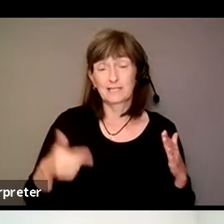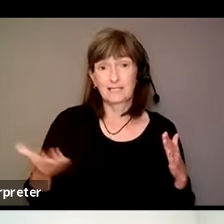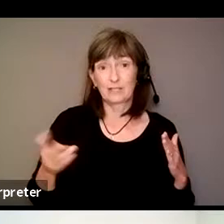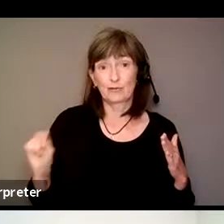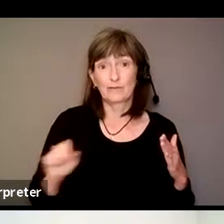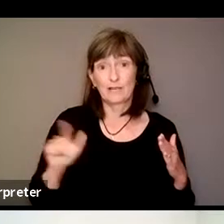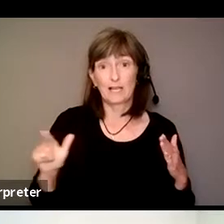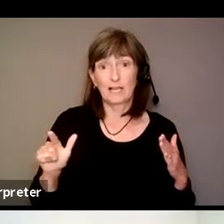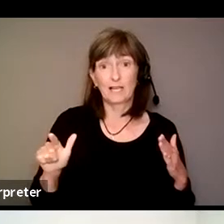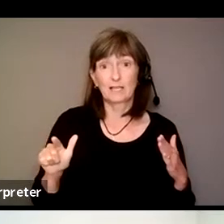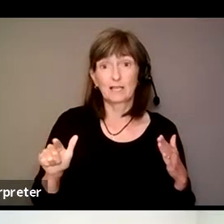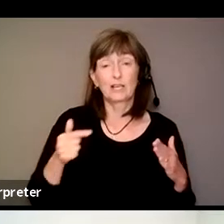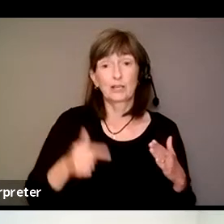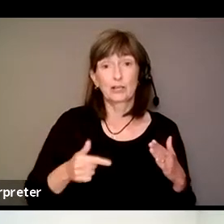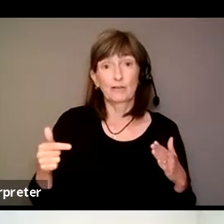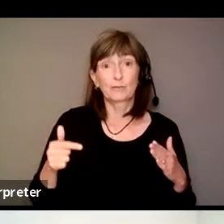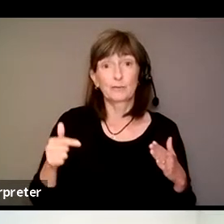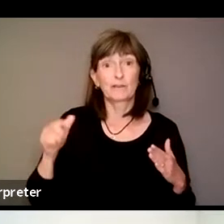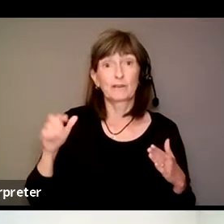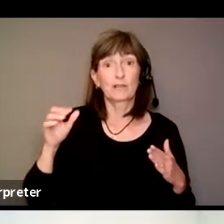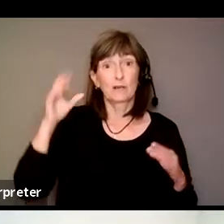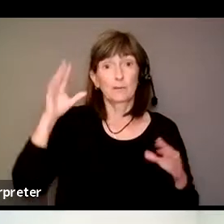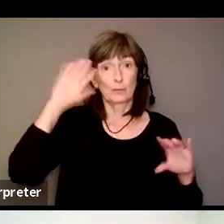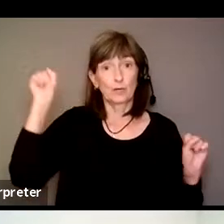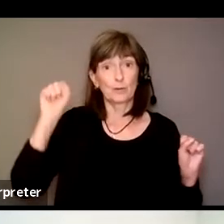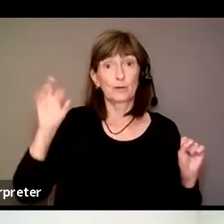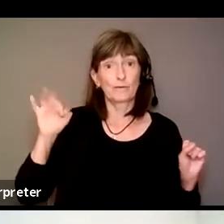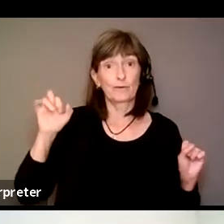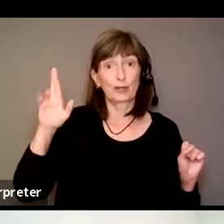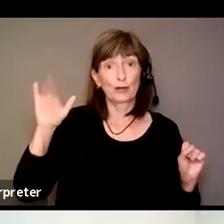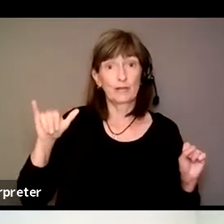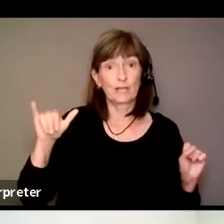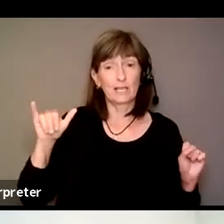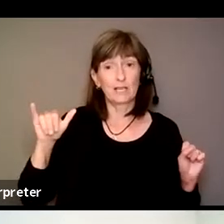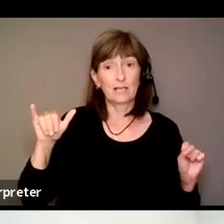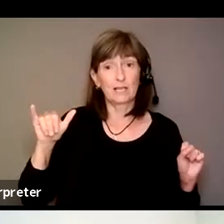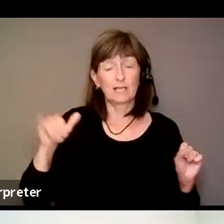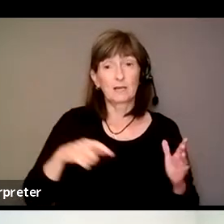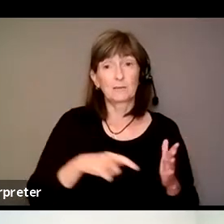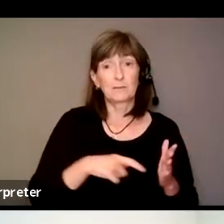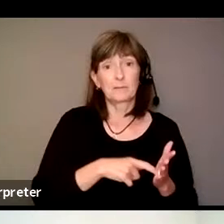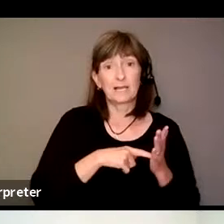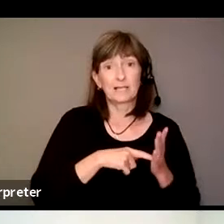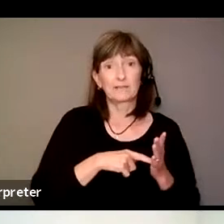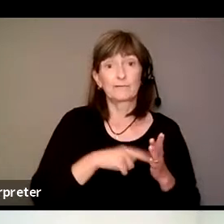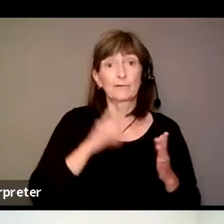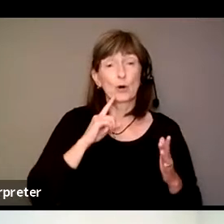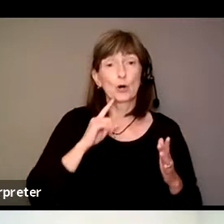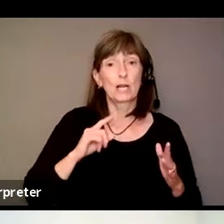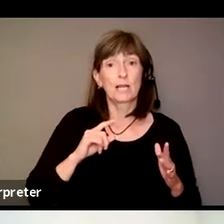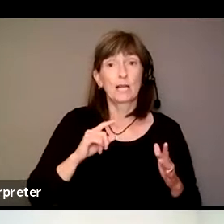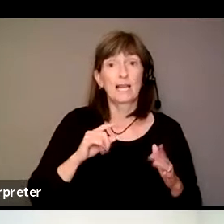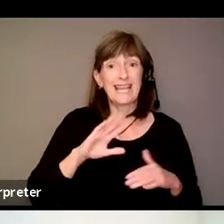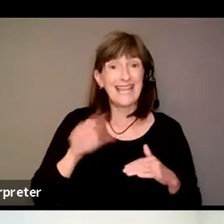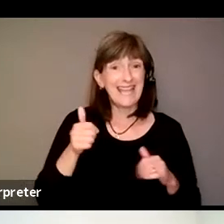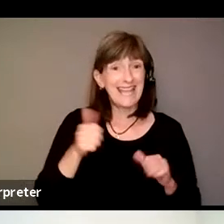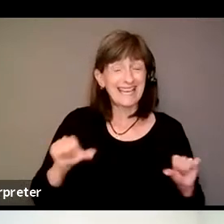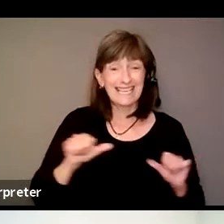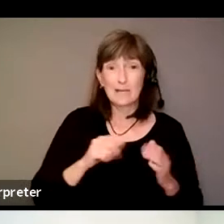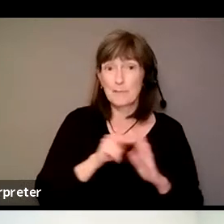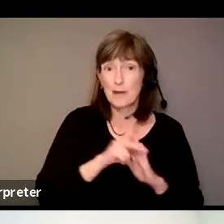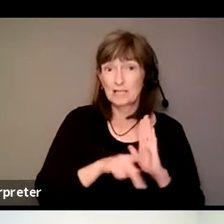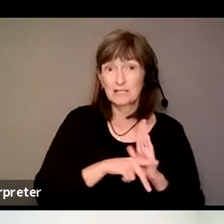Labrador, and our government, of course, Premier Fury has implemented mandatory GPA+. So the gender-based analysis lens to be applied to every policy,